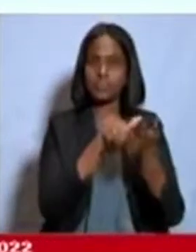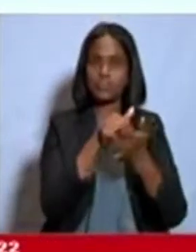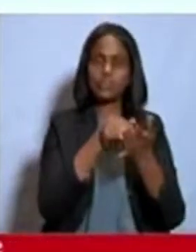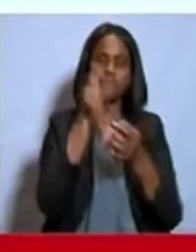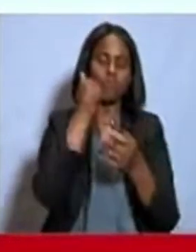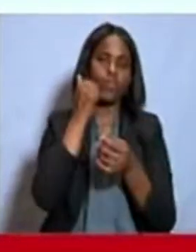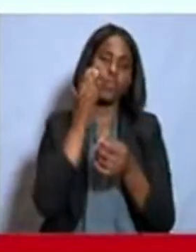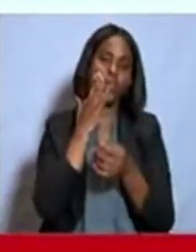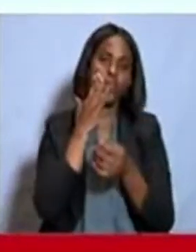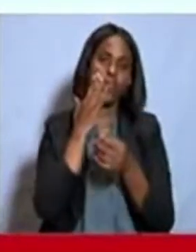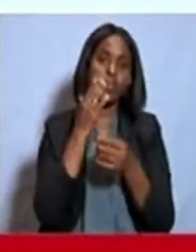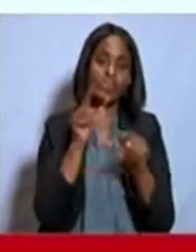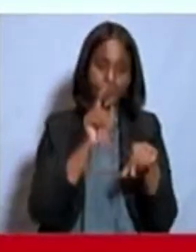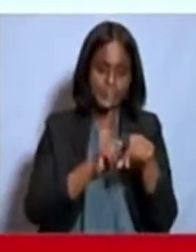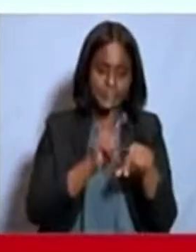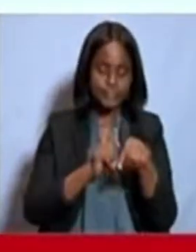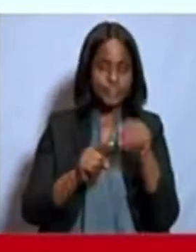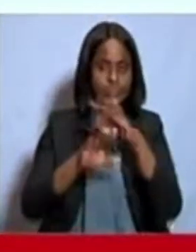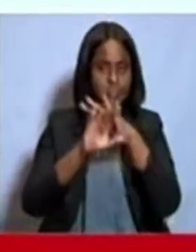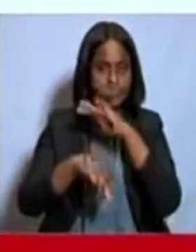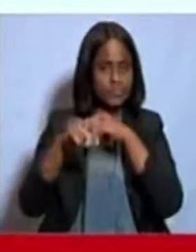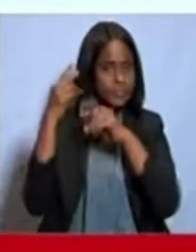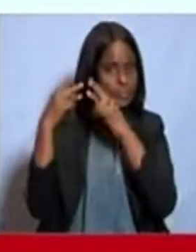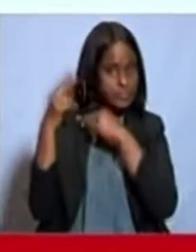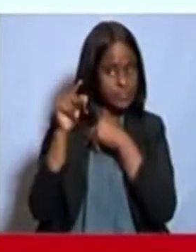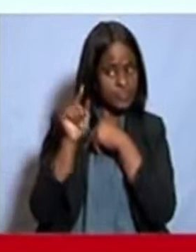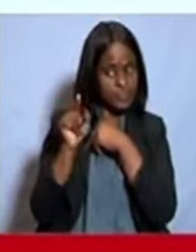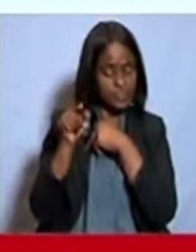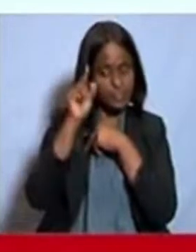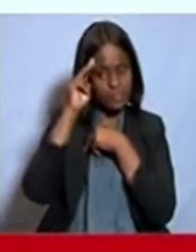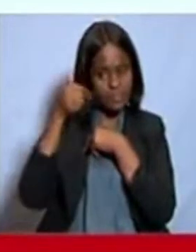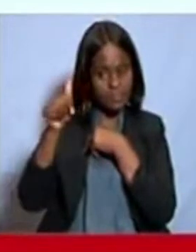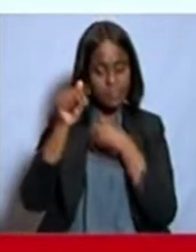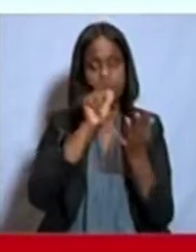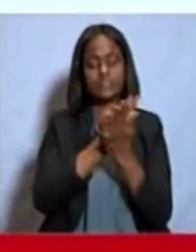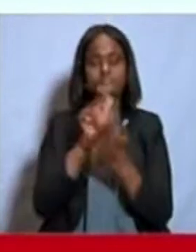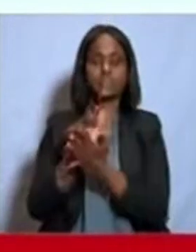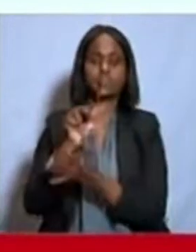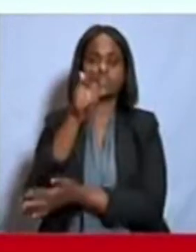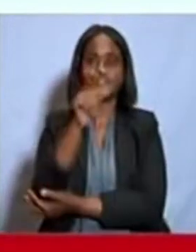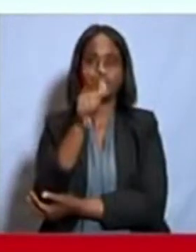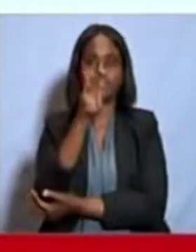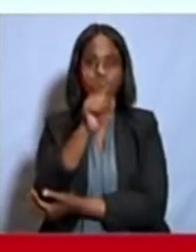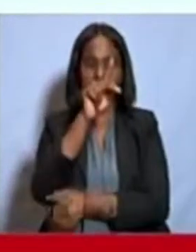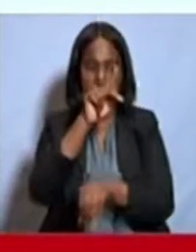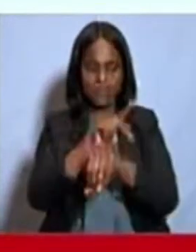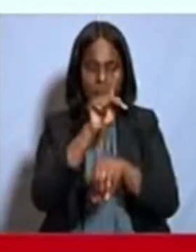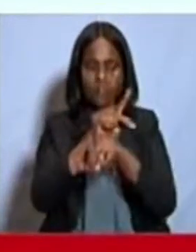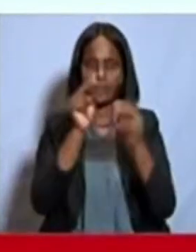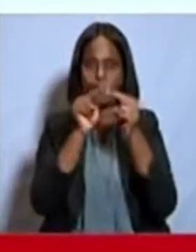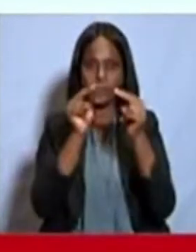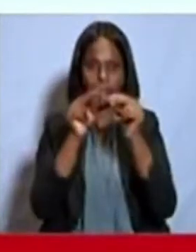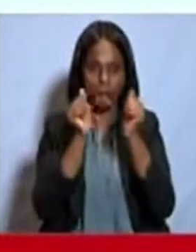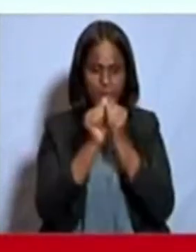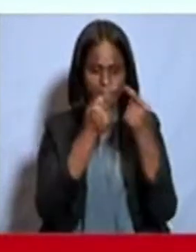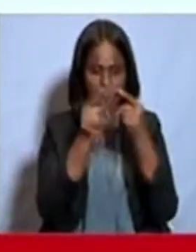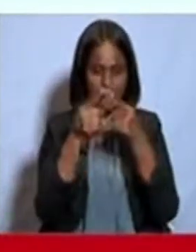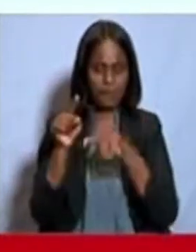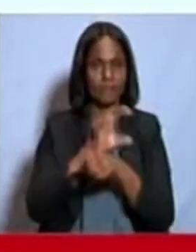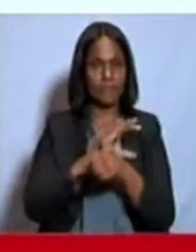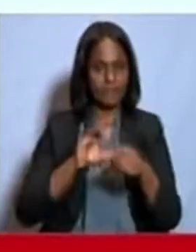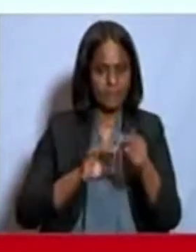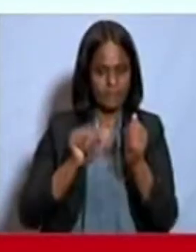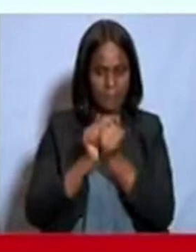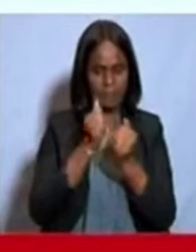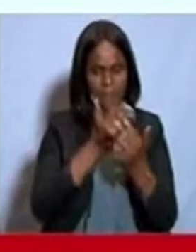households. During the period under review, the Ministry signed 21 contracts with various suppliers for the procurement